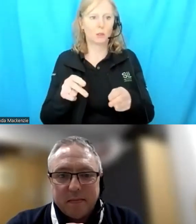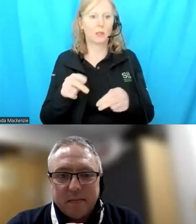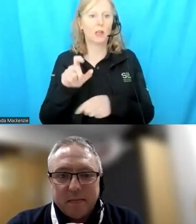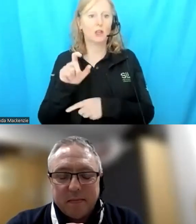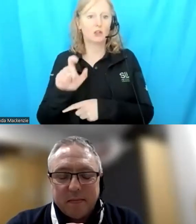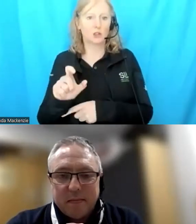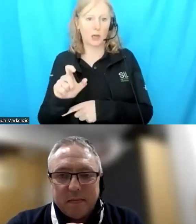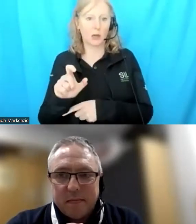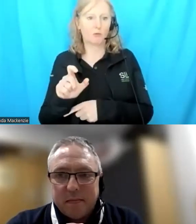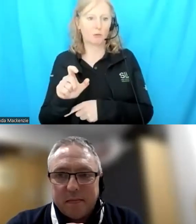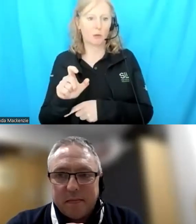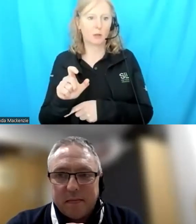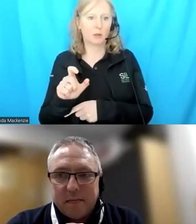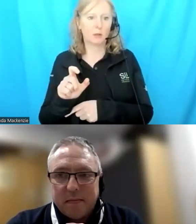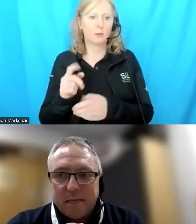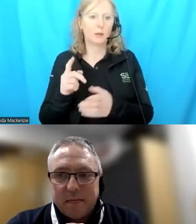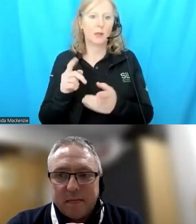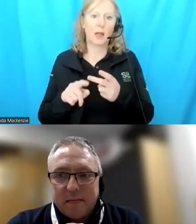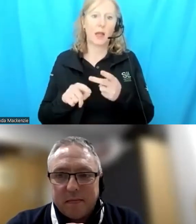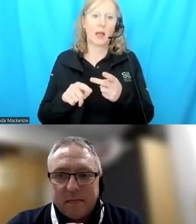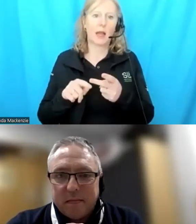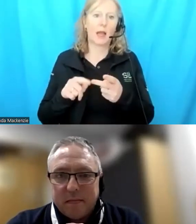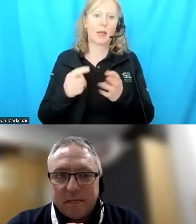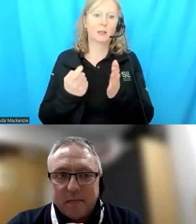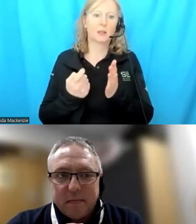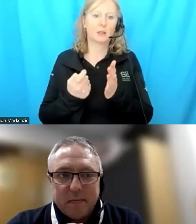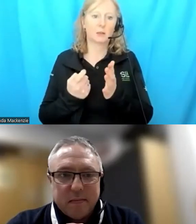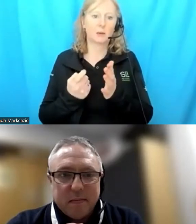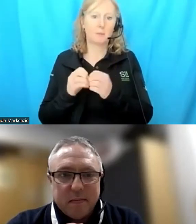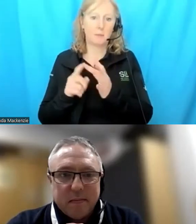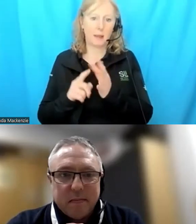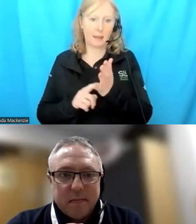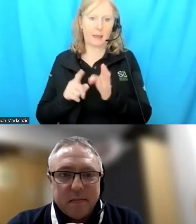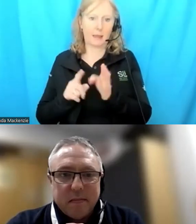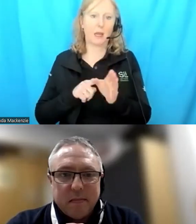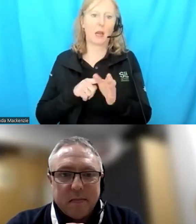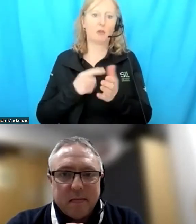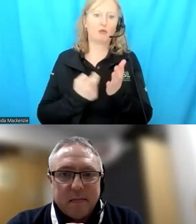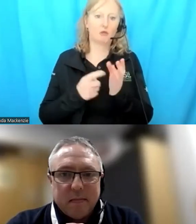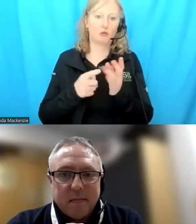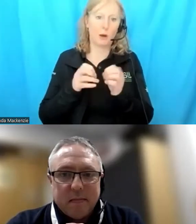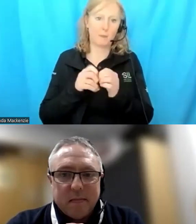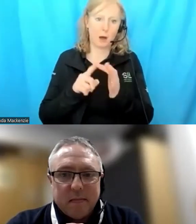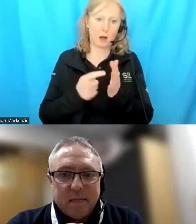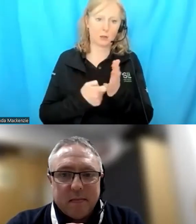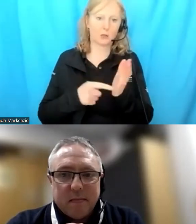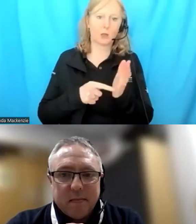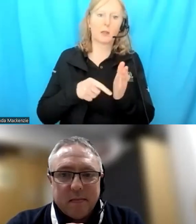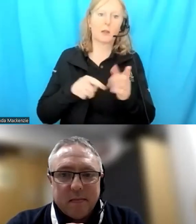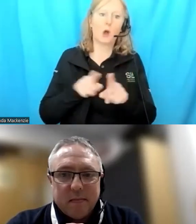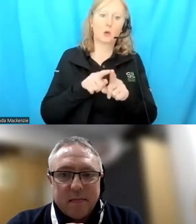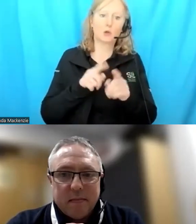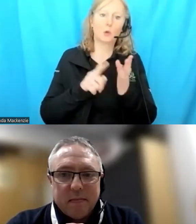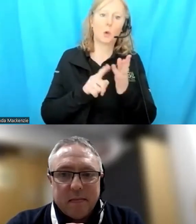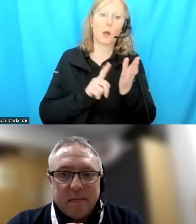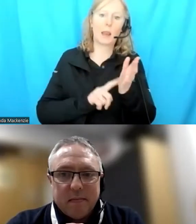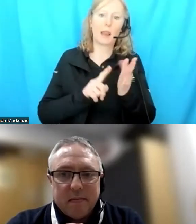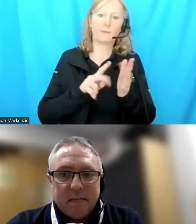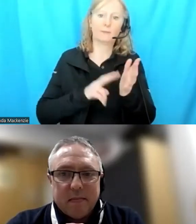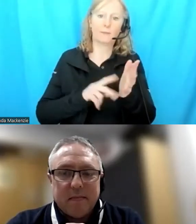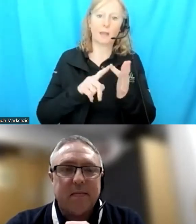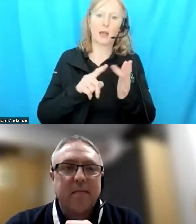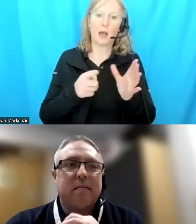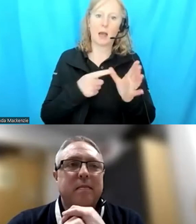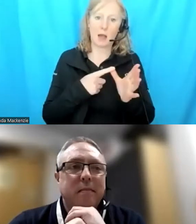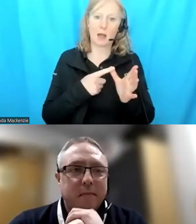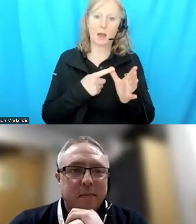NorthLink Ferries, and Robert from FirstBus. But also joining us at this point is Olivia from Lothian Buses. Olivia